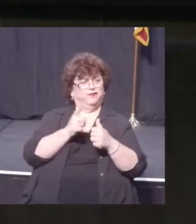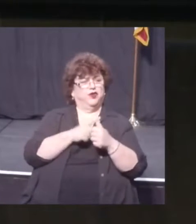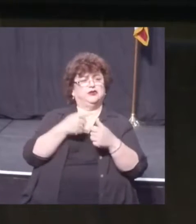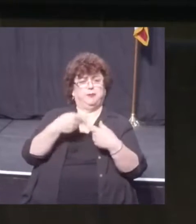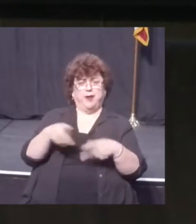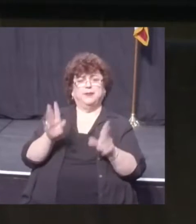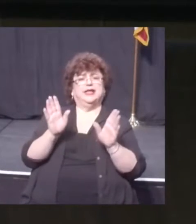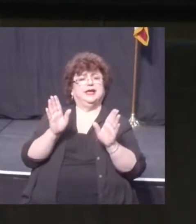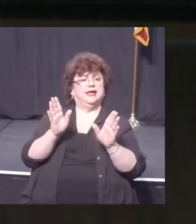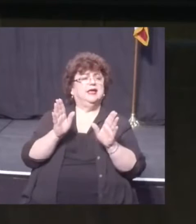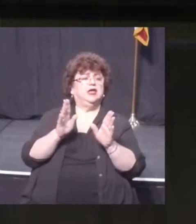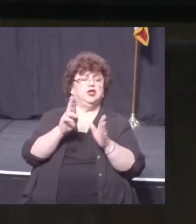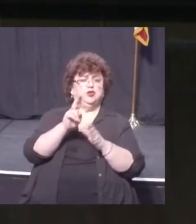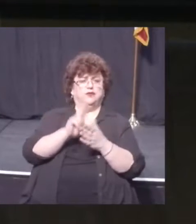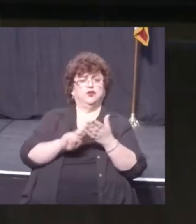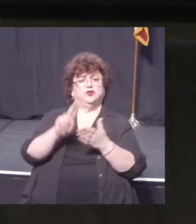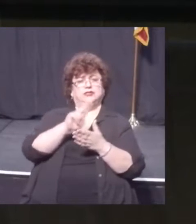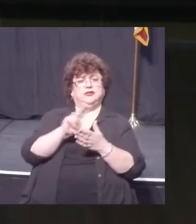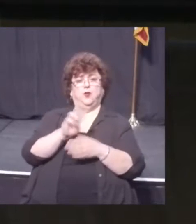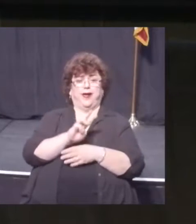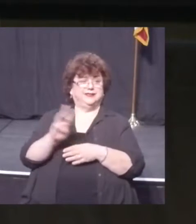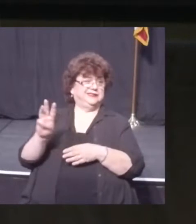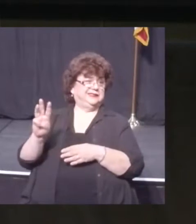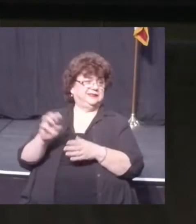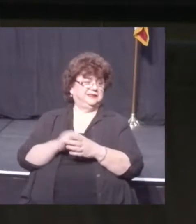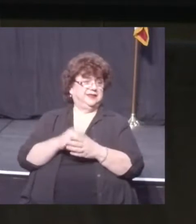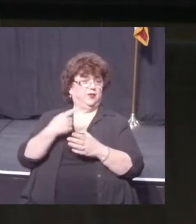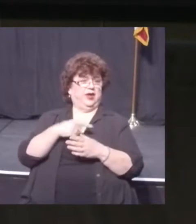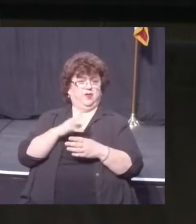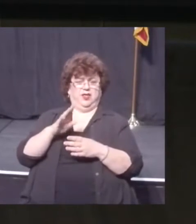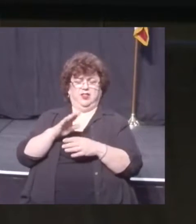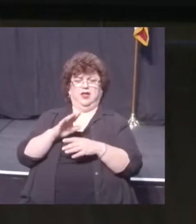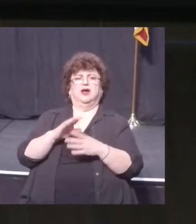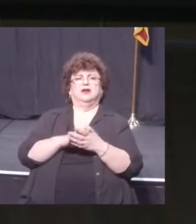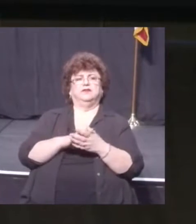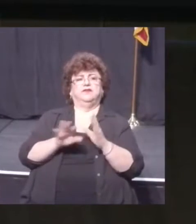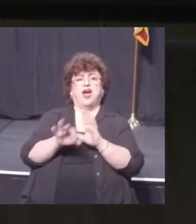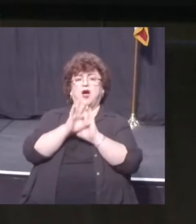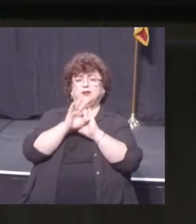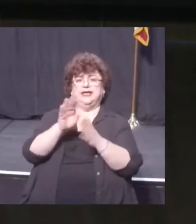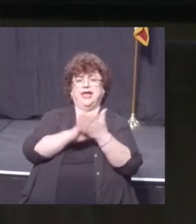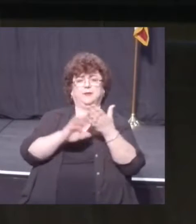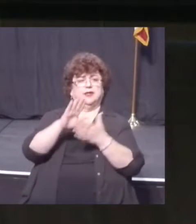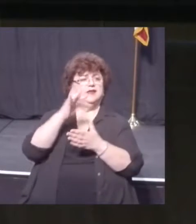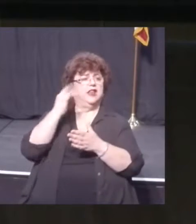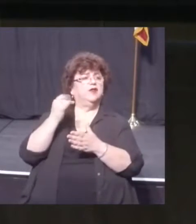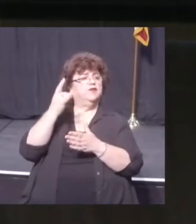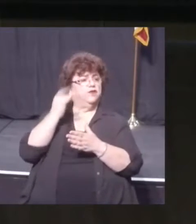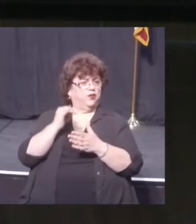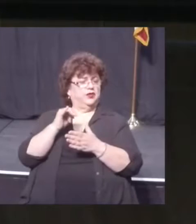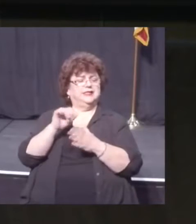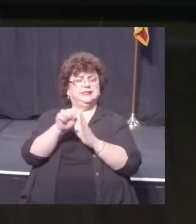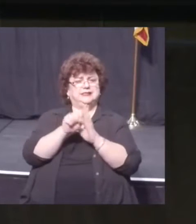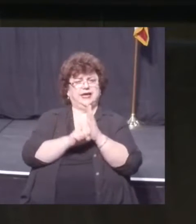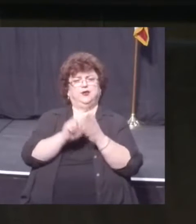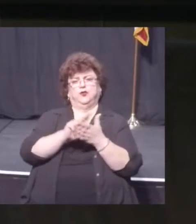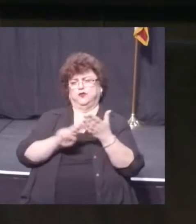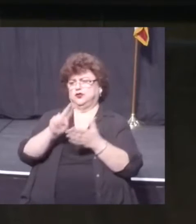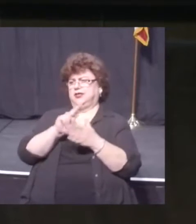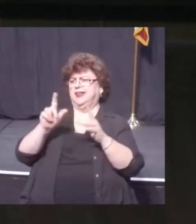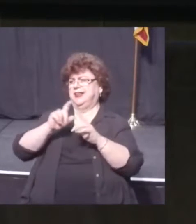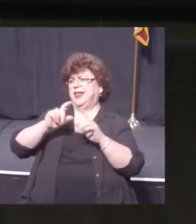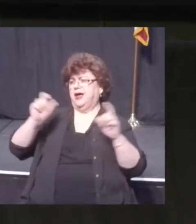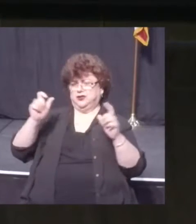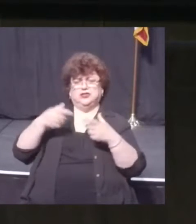public university in the West. We were the founding campus of the California State University, the